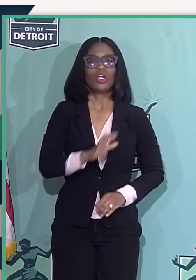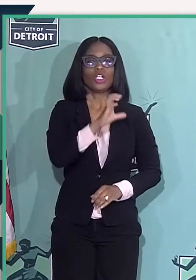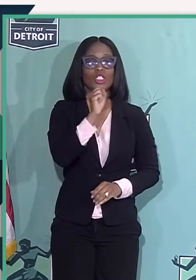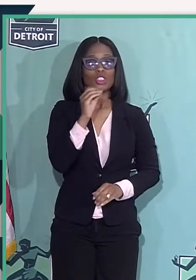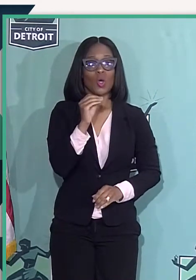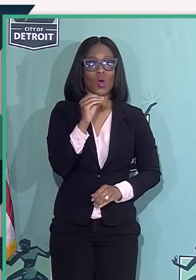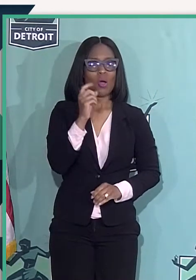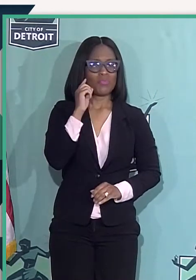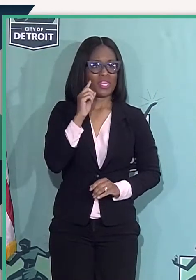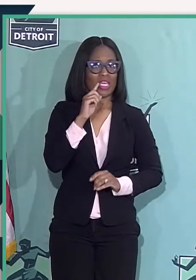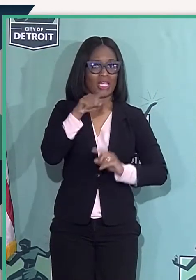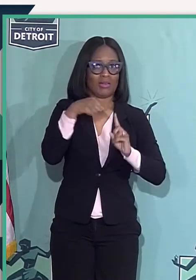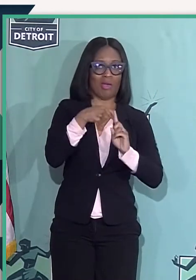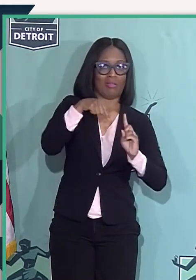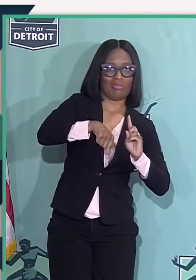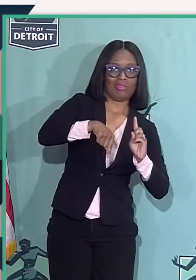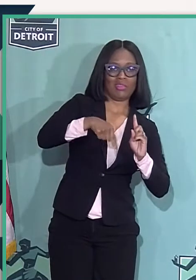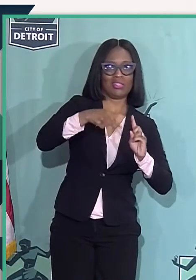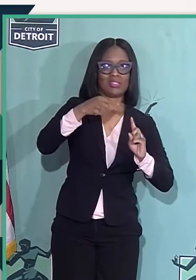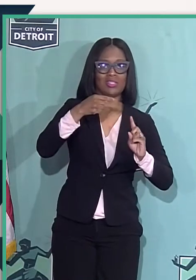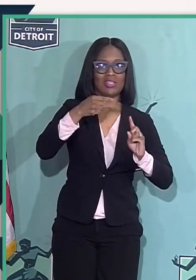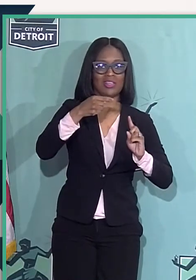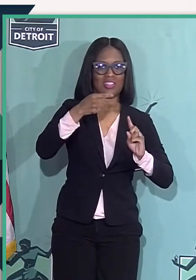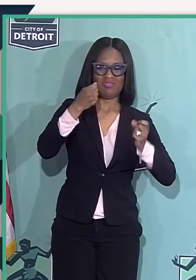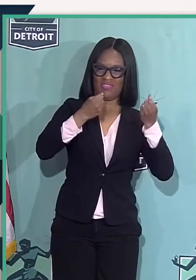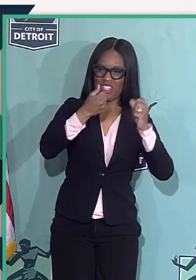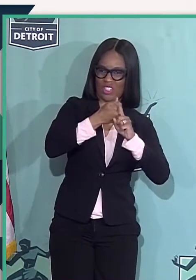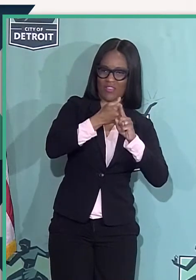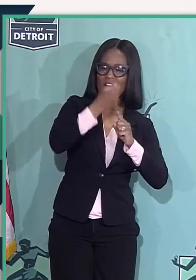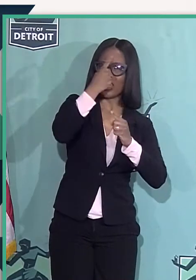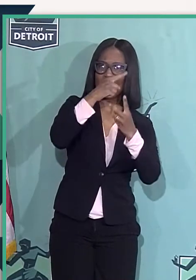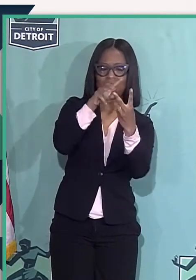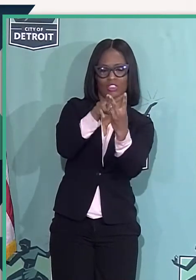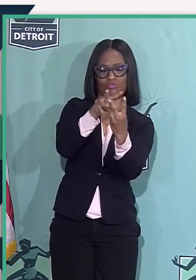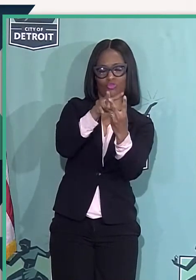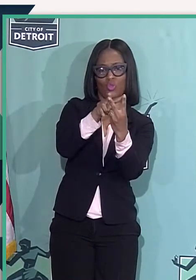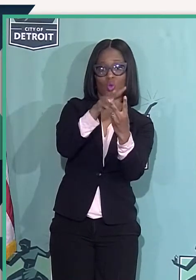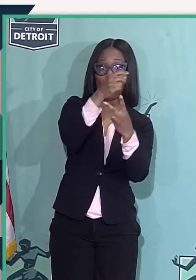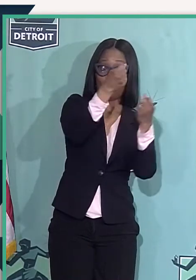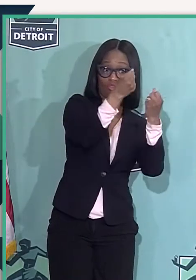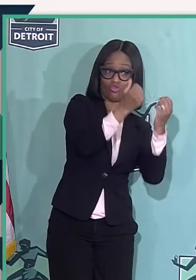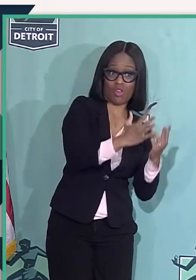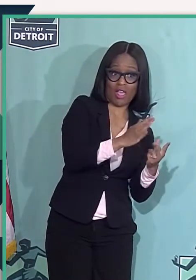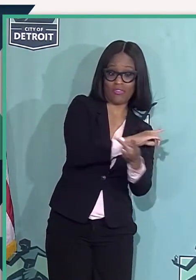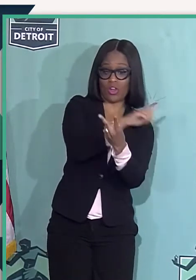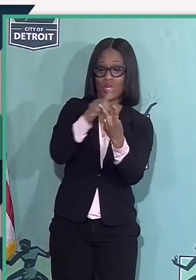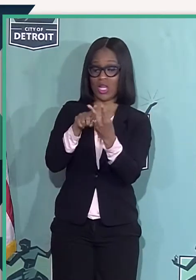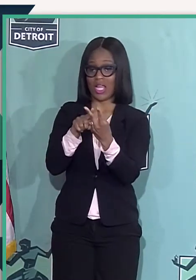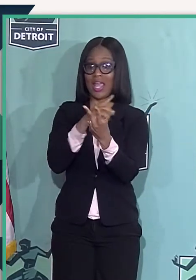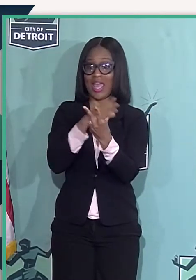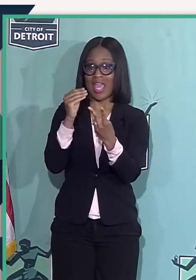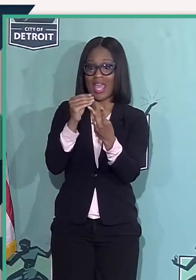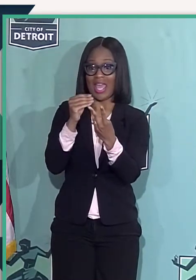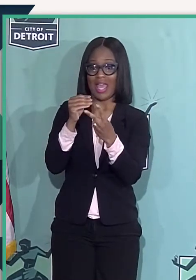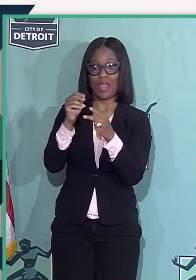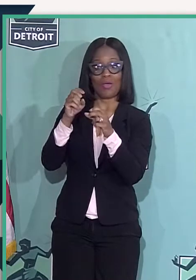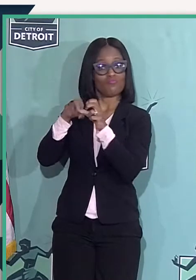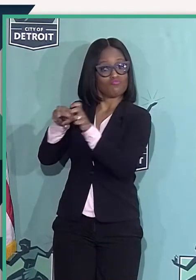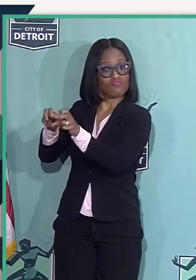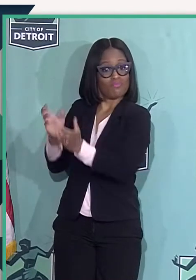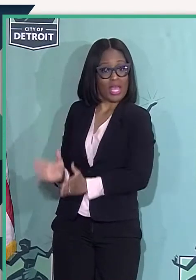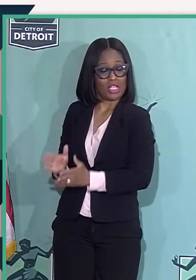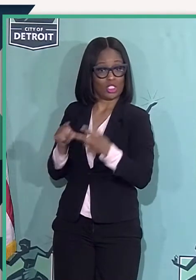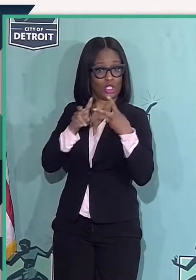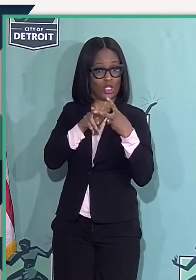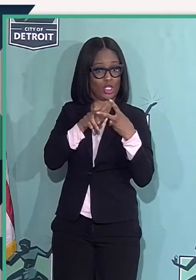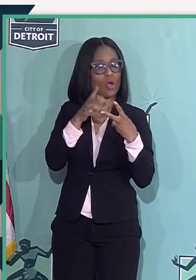this application of this vehicle, I think about two customers. I think about the driver, and I think about the passenger. And